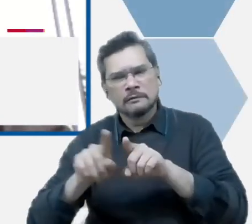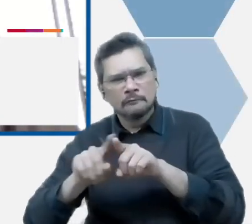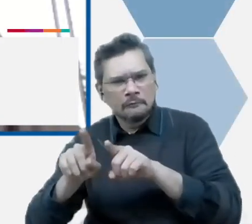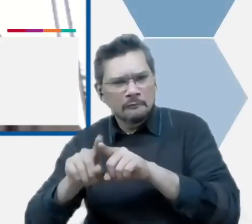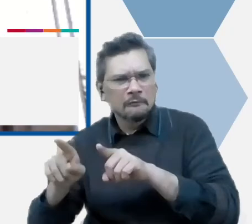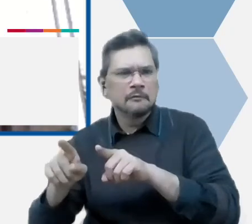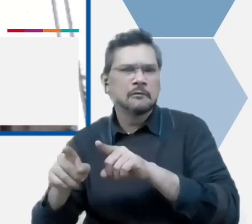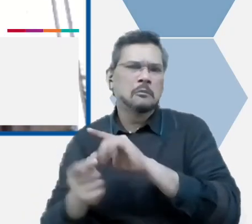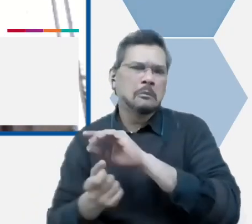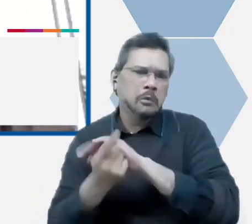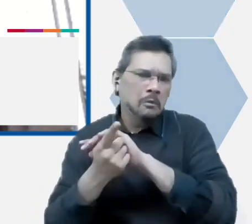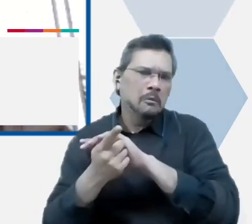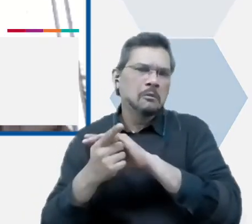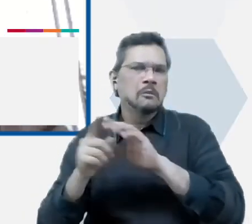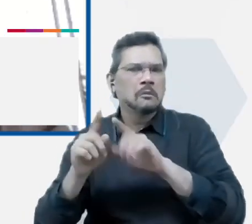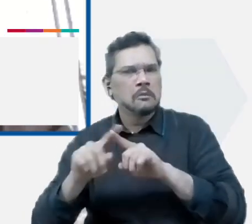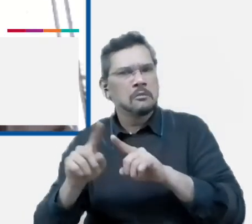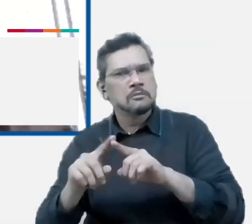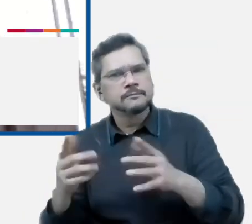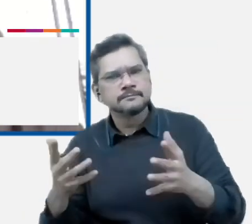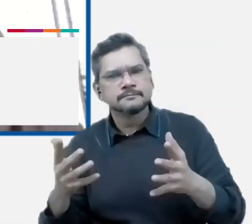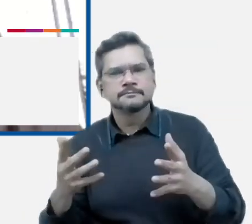of conducting their